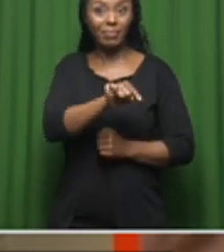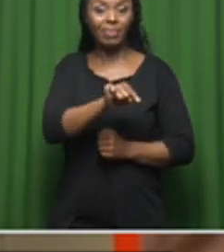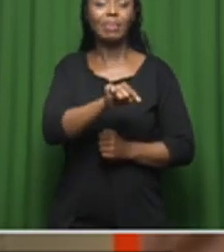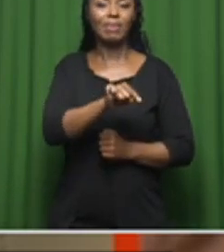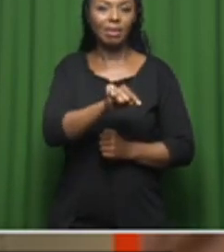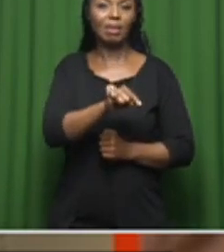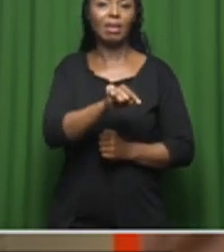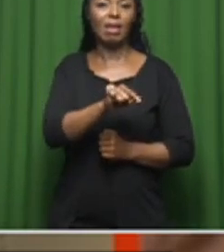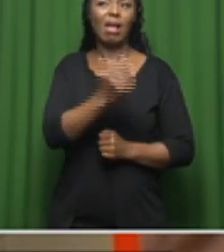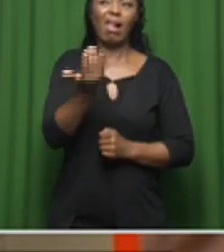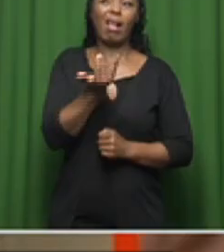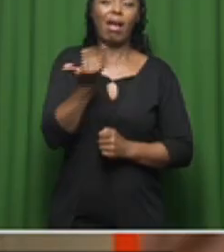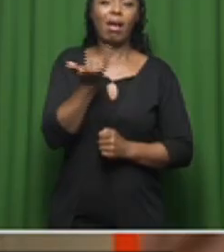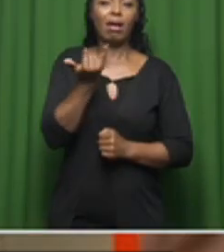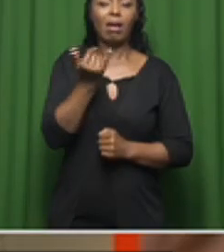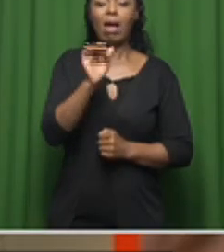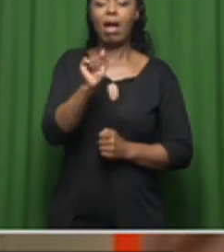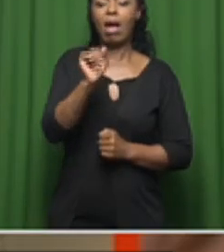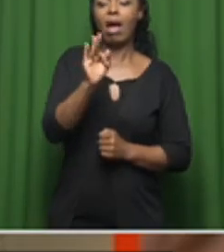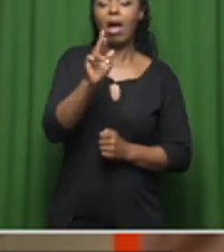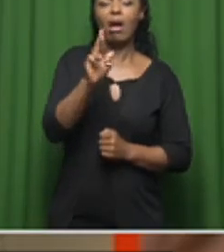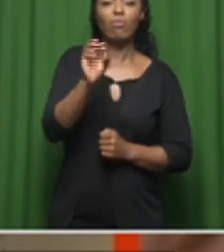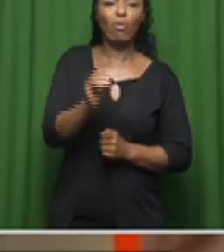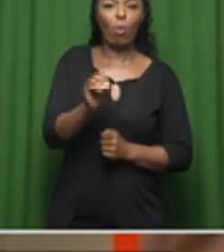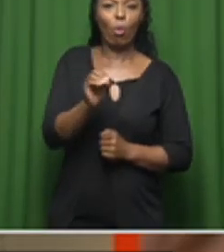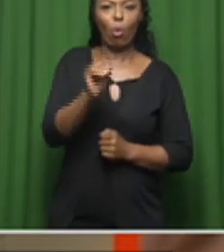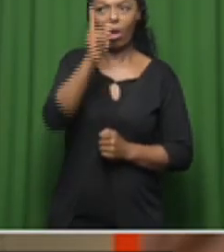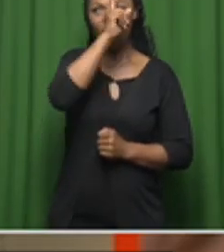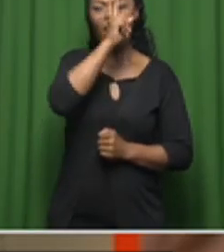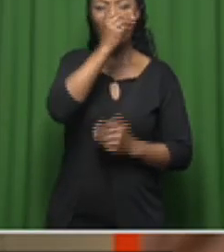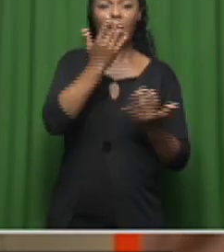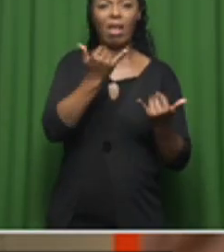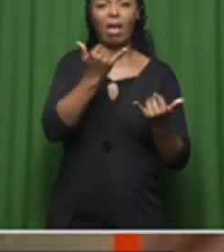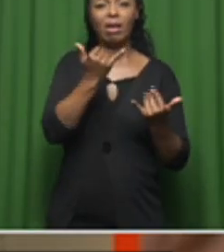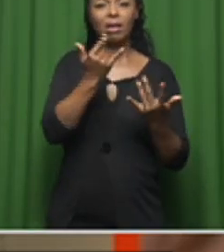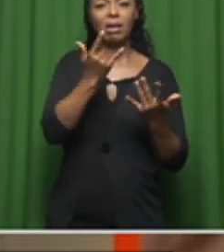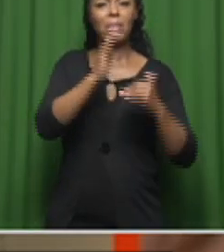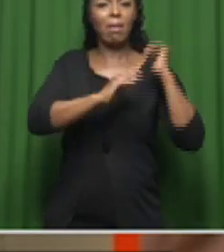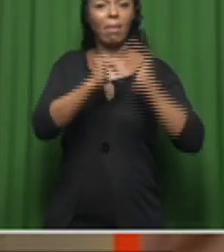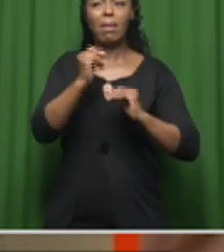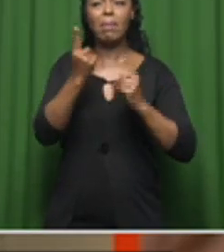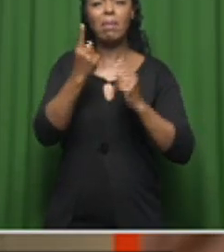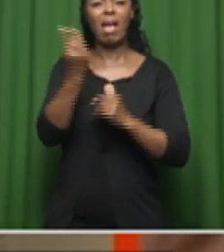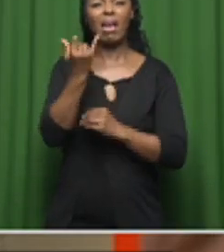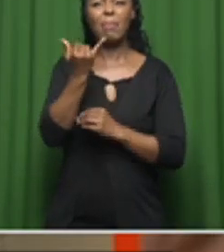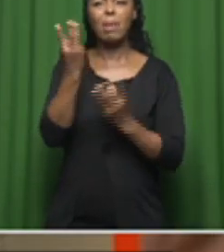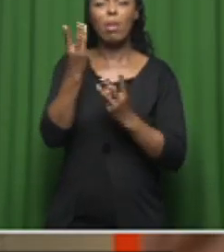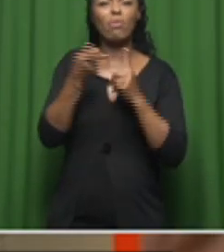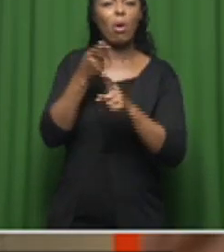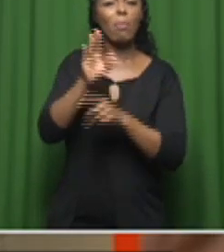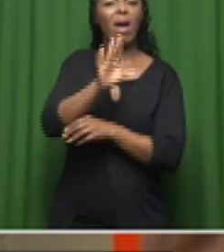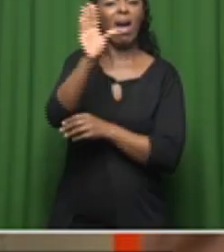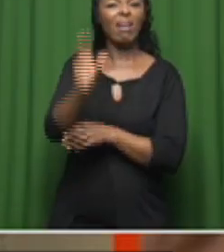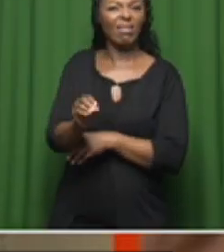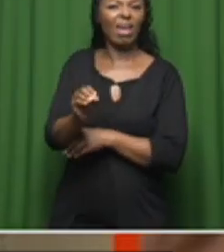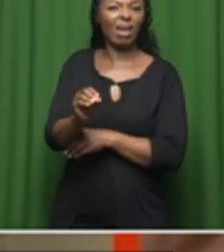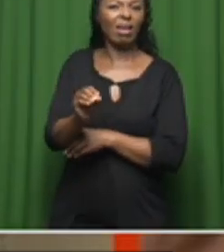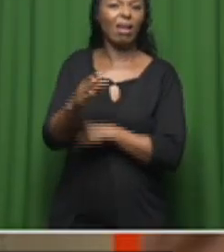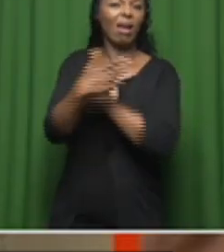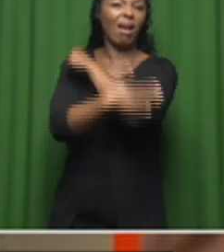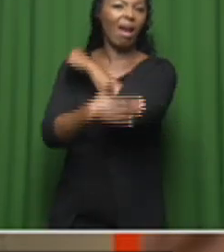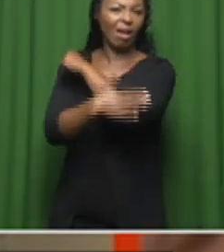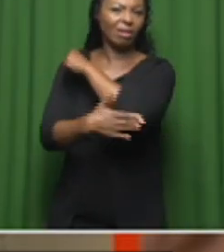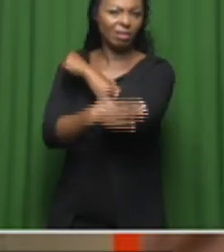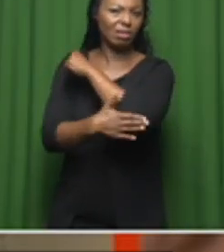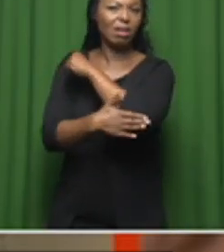an cosmopolitan building. So you have people from surrounding African countries all within the same building. So also that